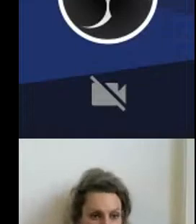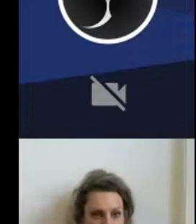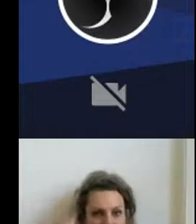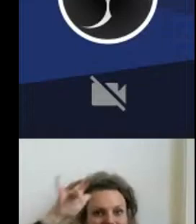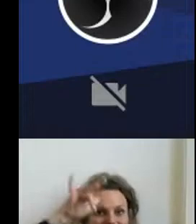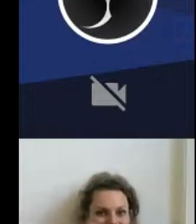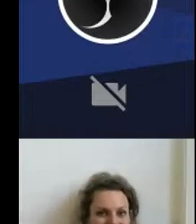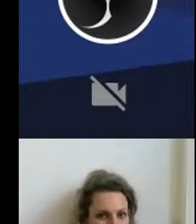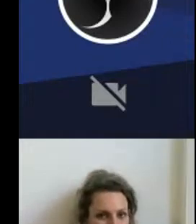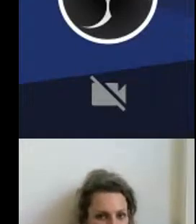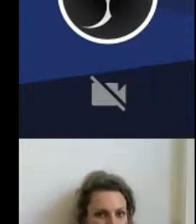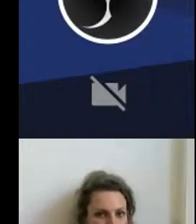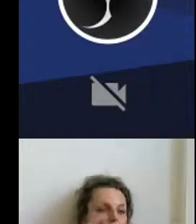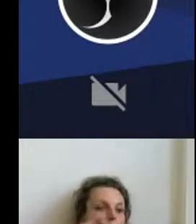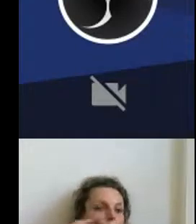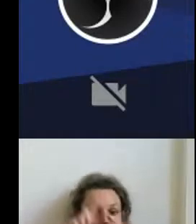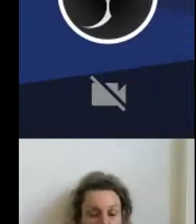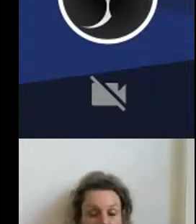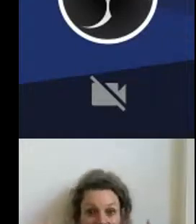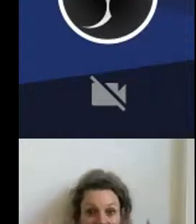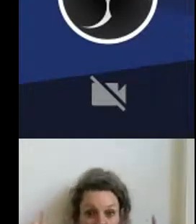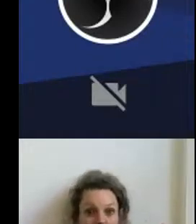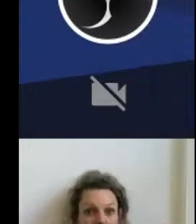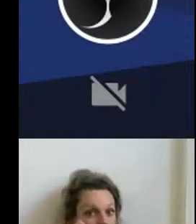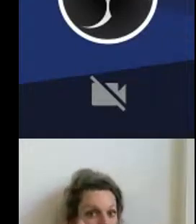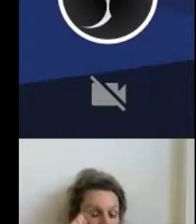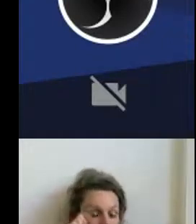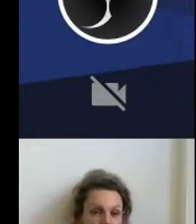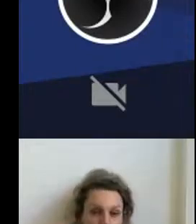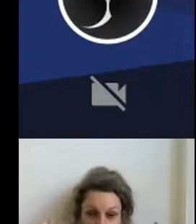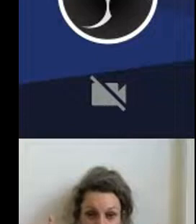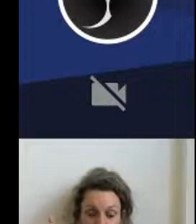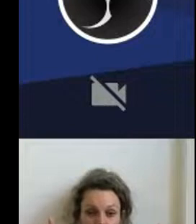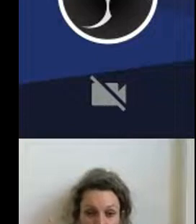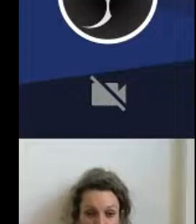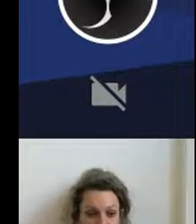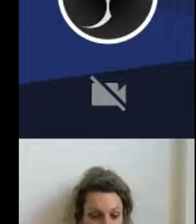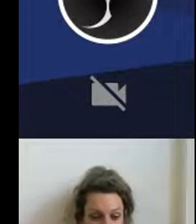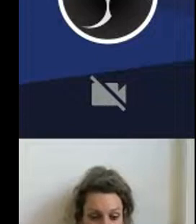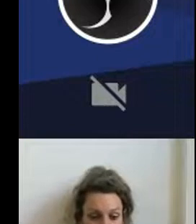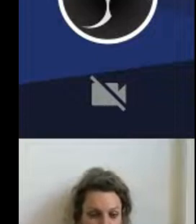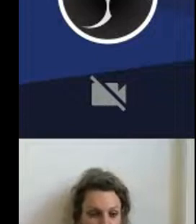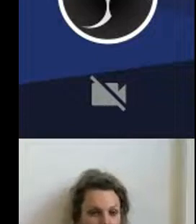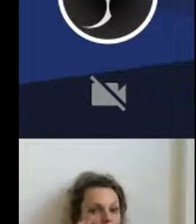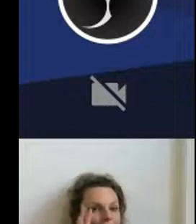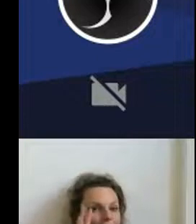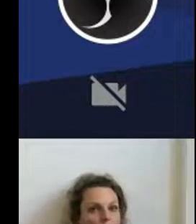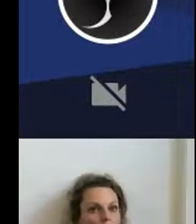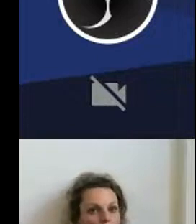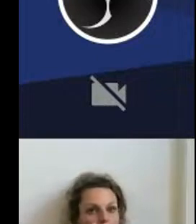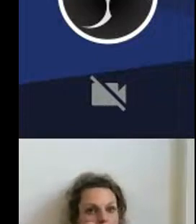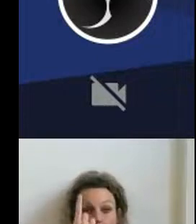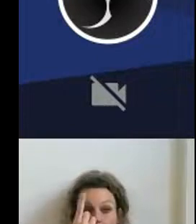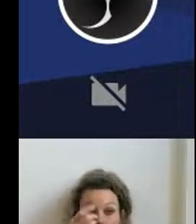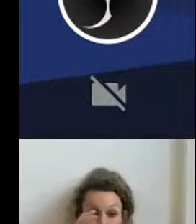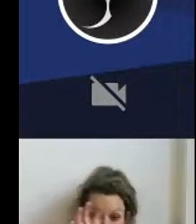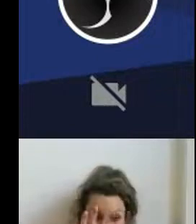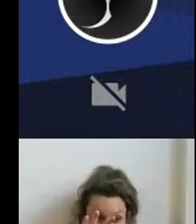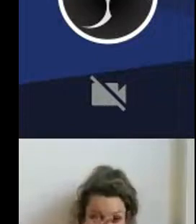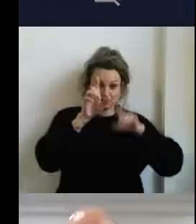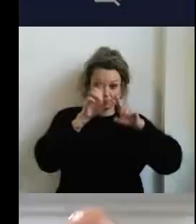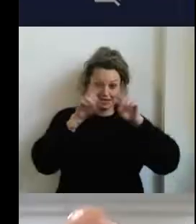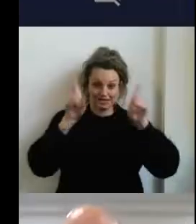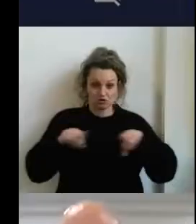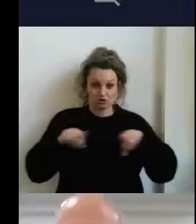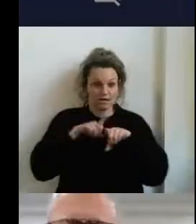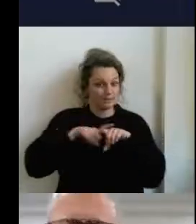magnify and you're typing, you can look basically in one spot on the screen most of the time and